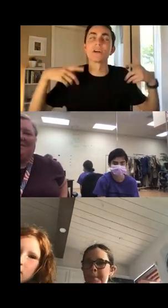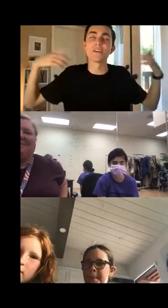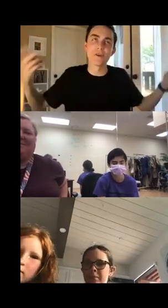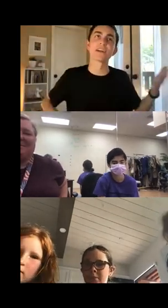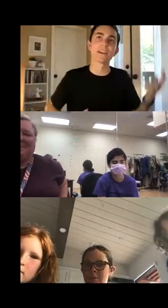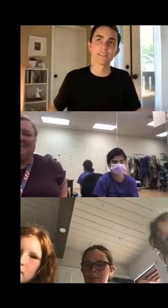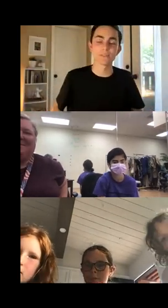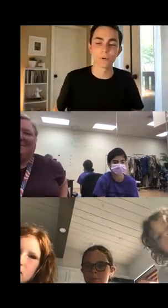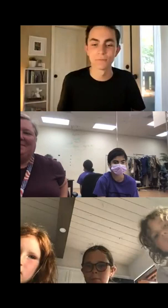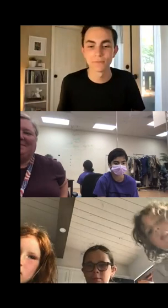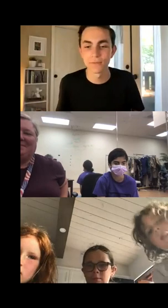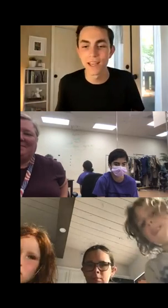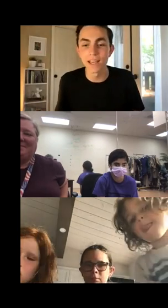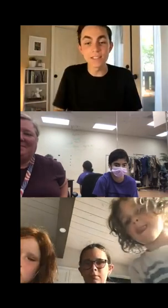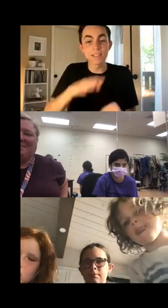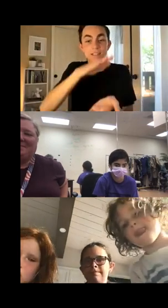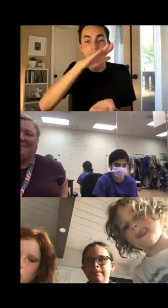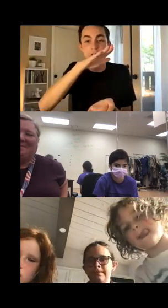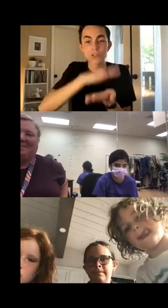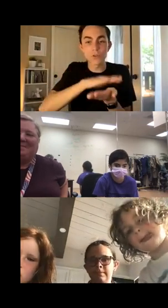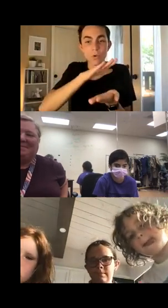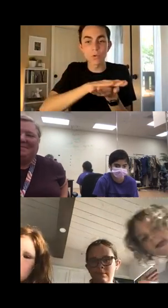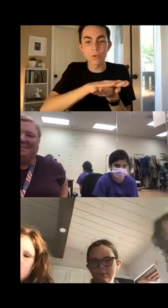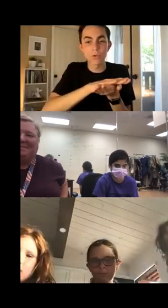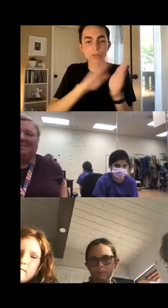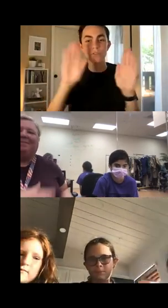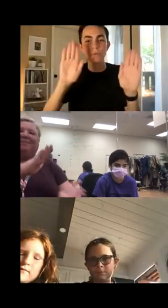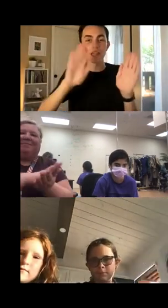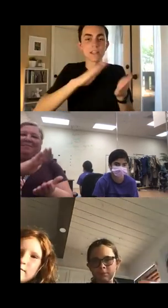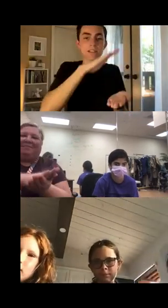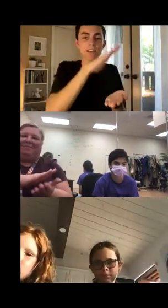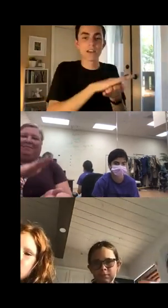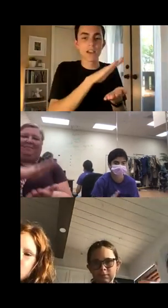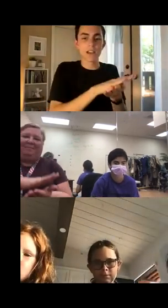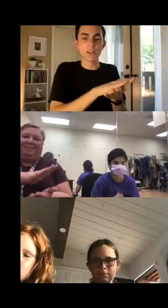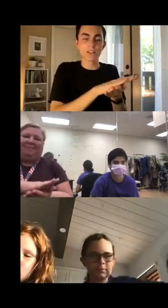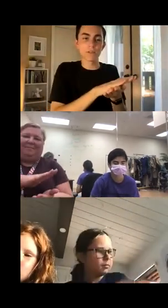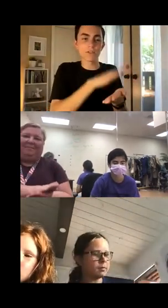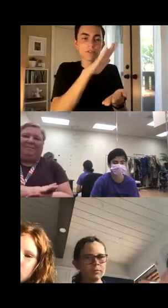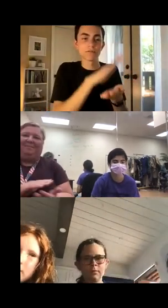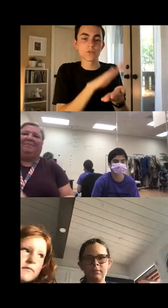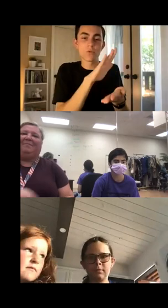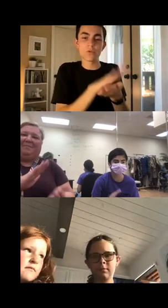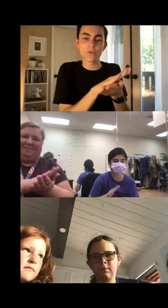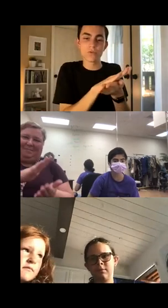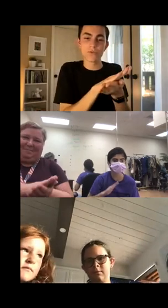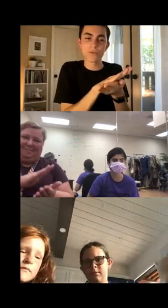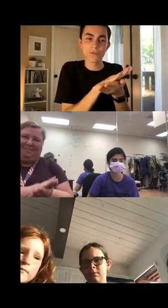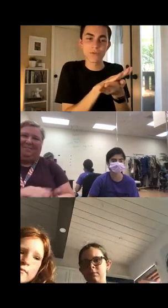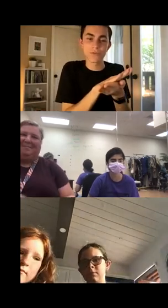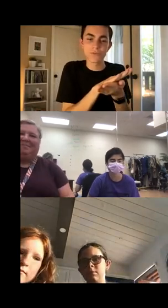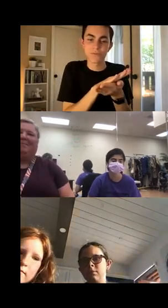then you realize, oh, okay, that's school. And this is the sign for school. You have two open hands and you get them together. School.